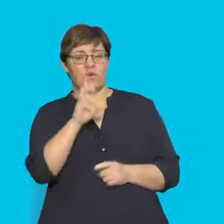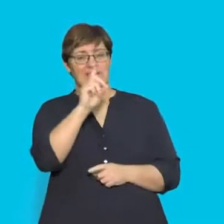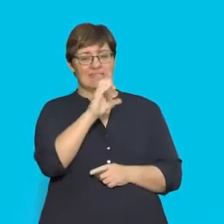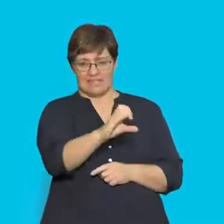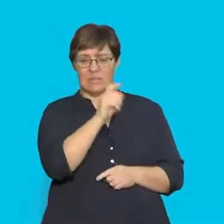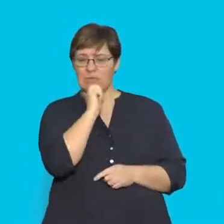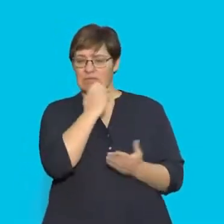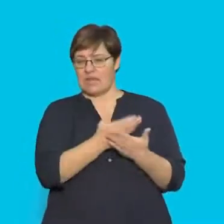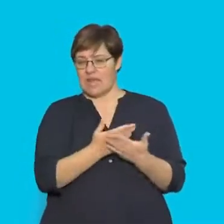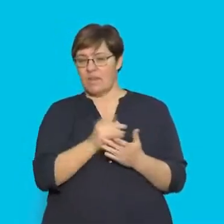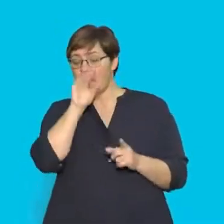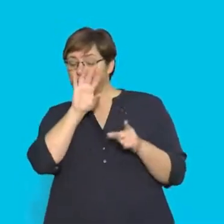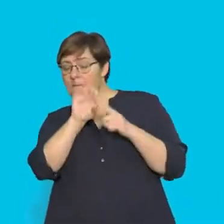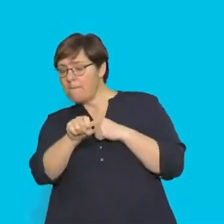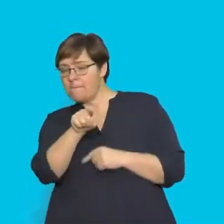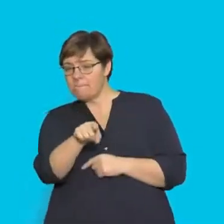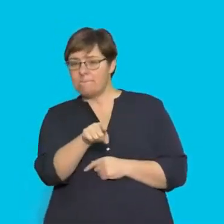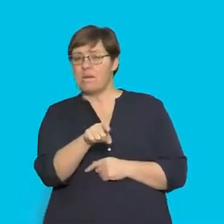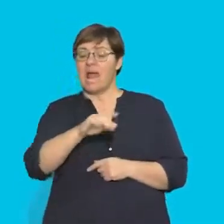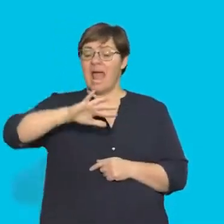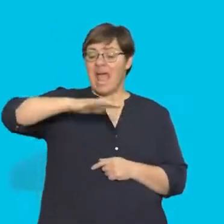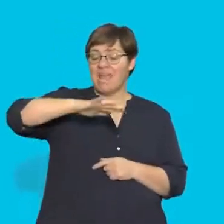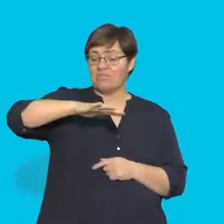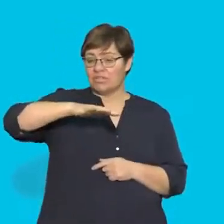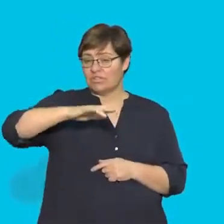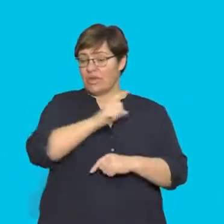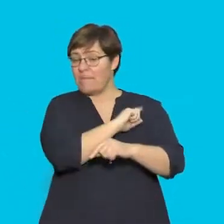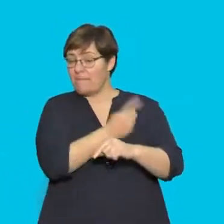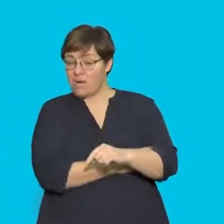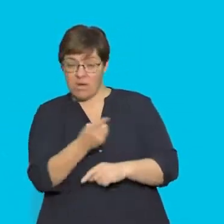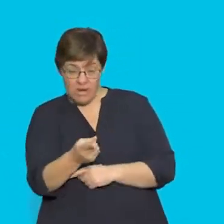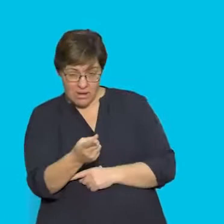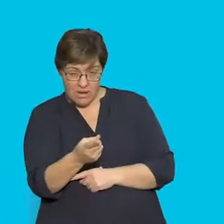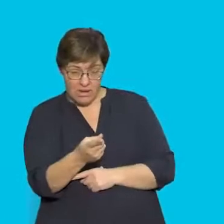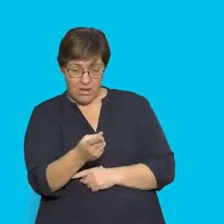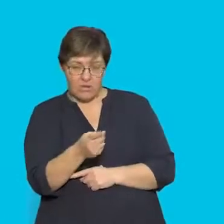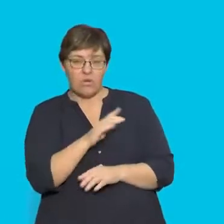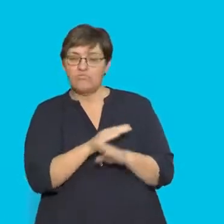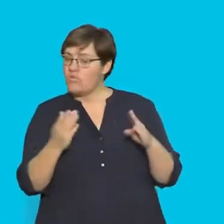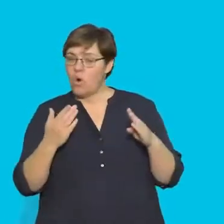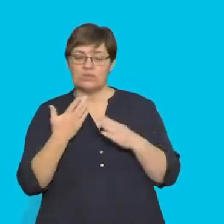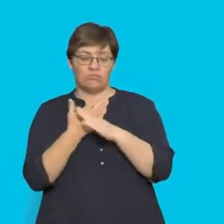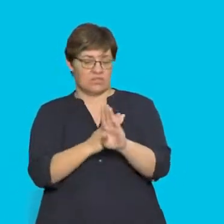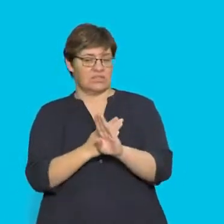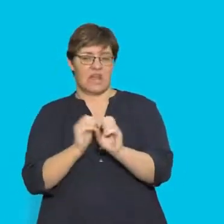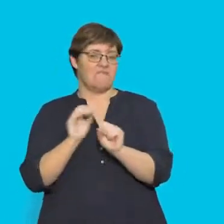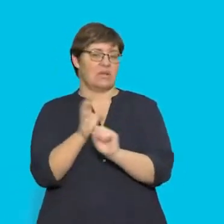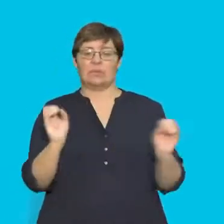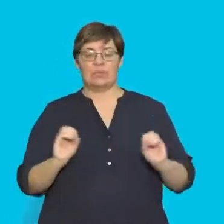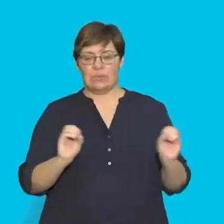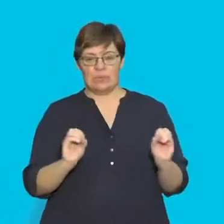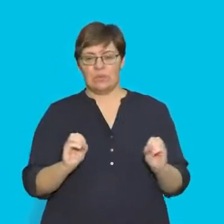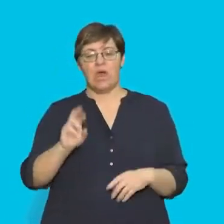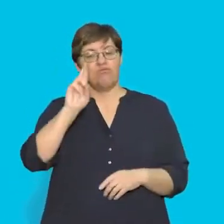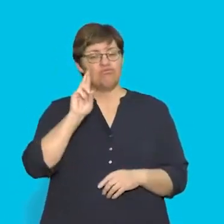You just need to recognize here that average power is not affected by resistance. Resistance is going to stay